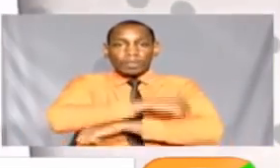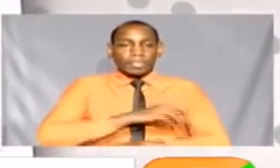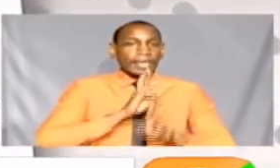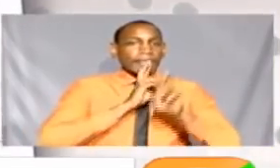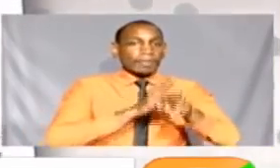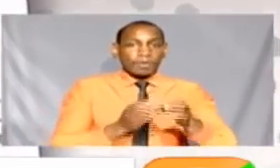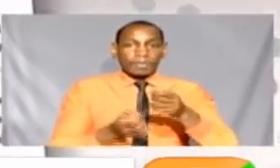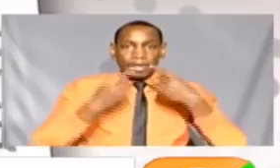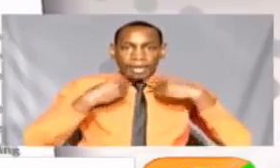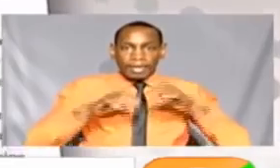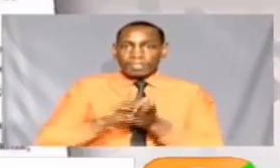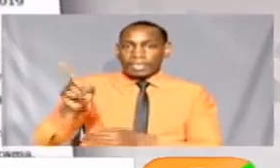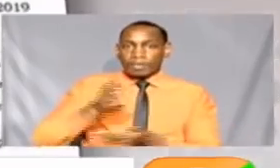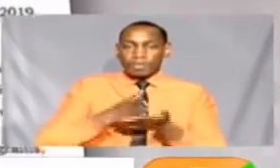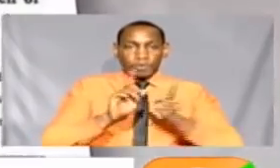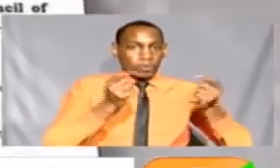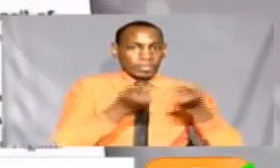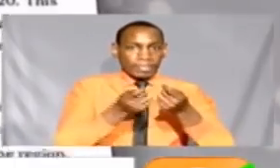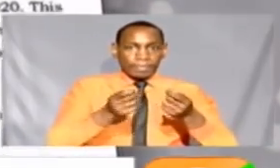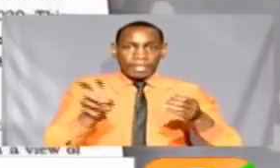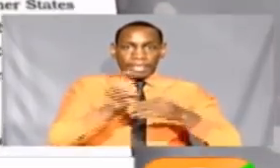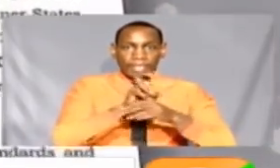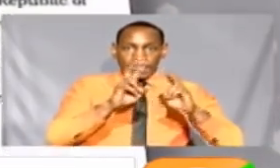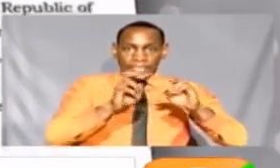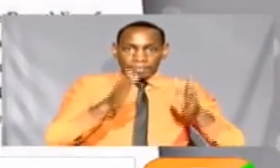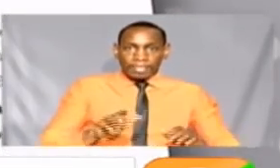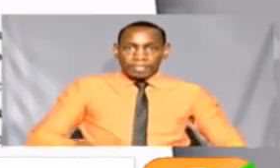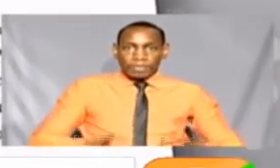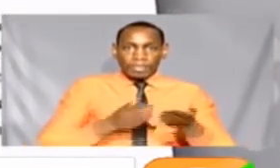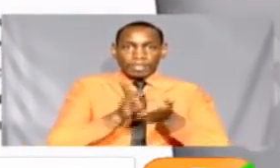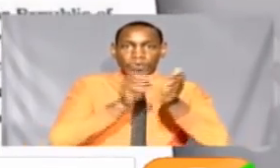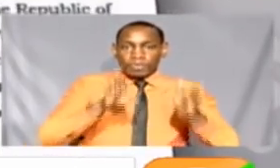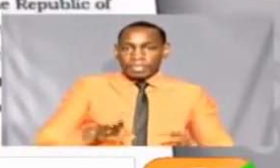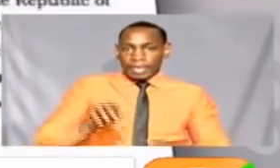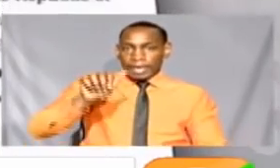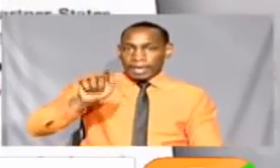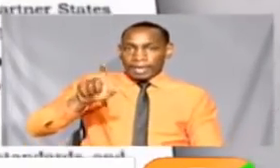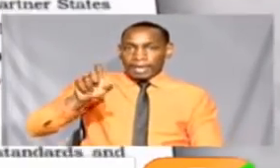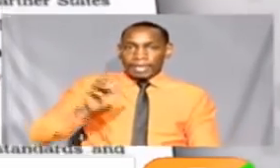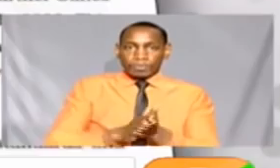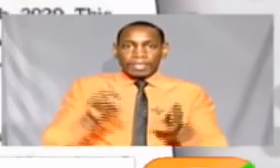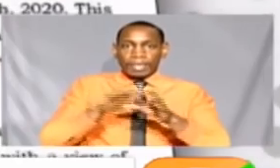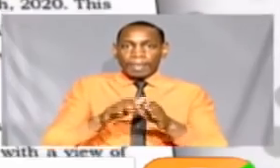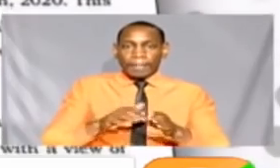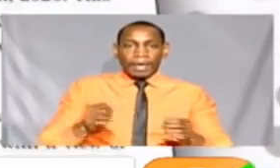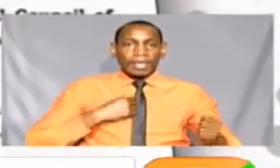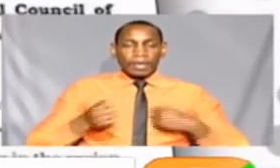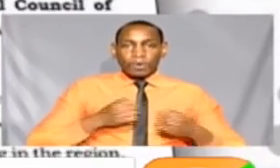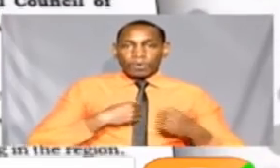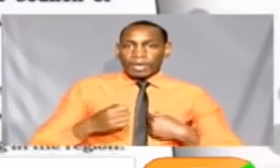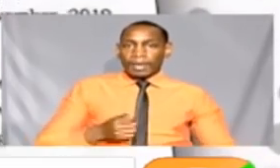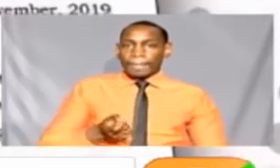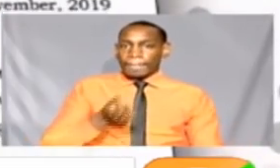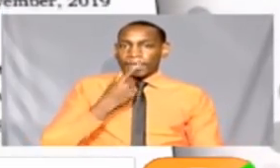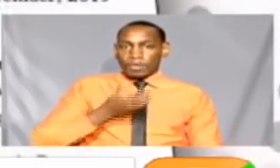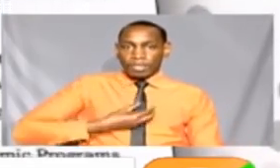report was released in Nairobi by the team of inspectors, which was chaired by Dr. Nyemazi Alex, a member of the Rwanda Medical and Dental Council,